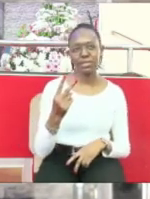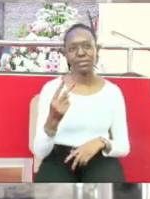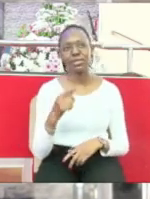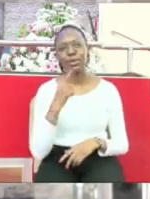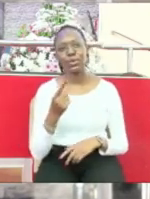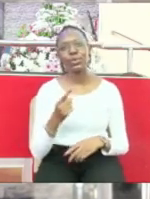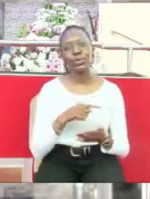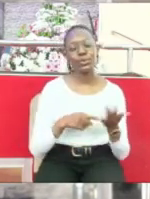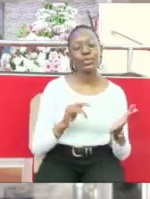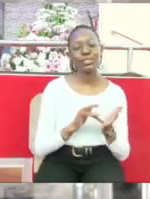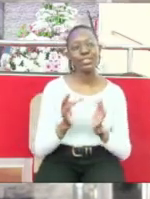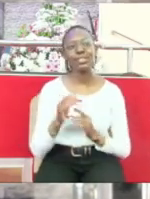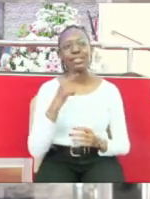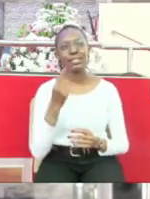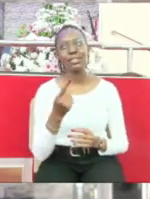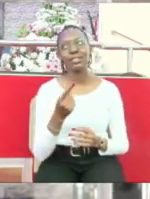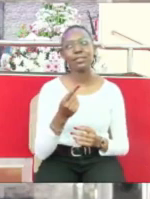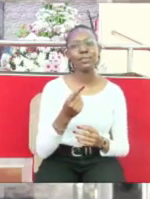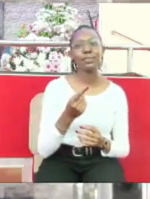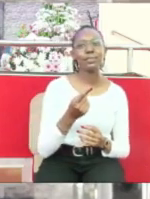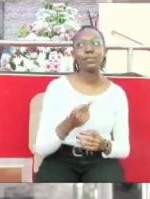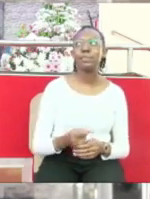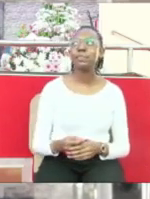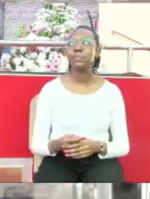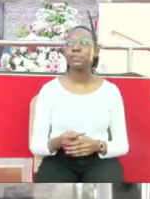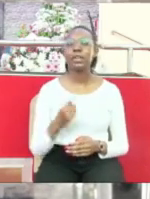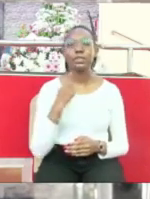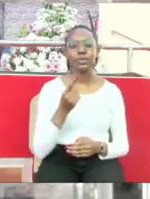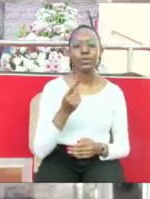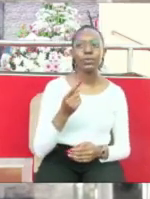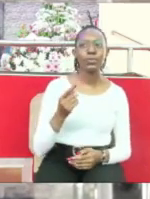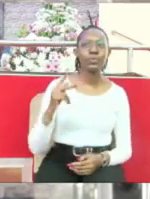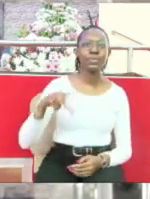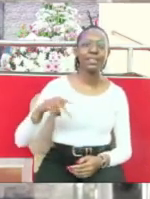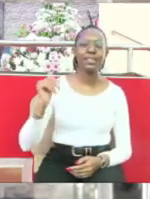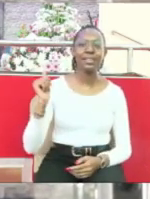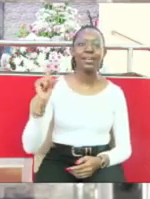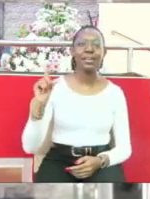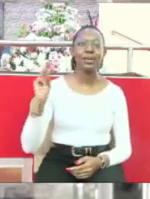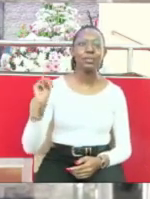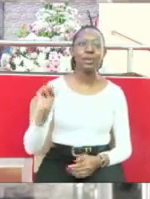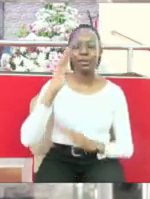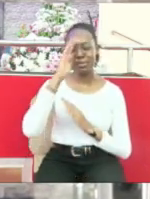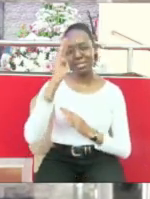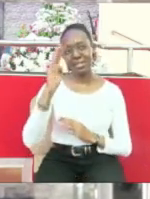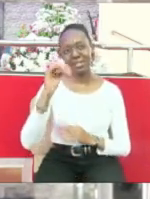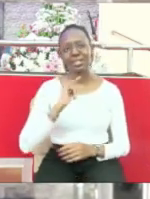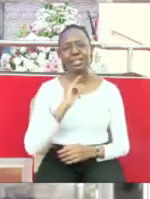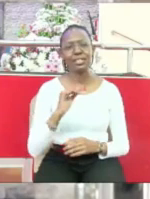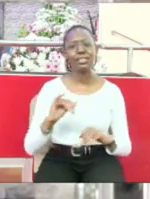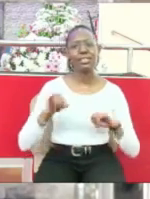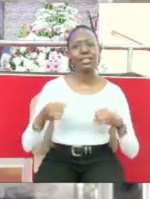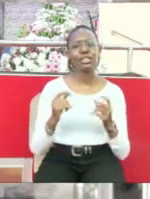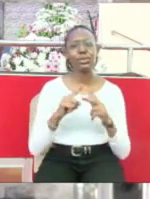Lord. Amen. So. Palm Sunday. Hivyo basi Jumapili ya mitende. Is a new beginning which is offered for all of us. Ni